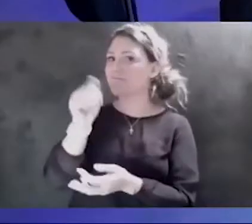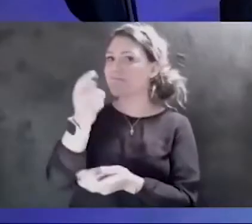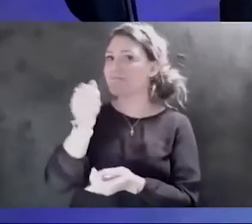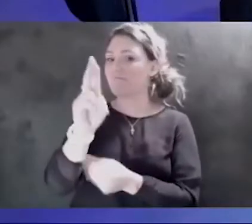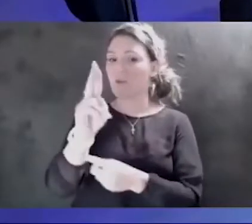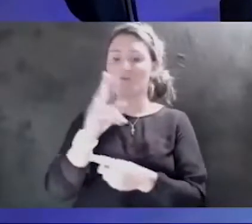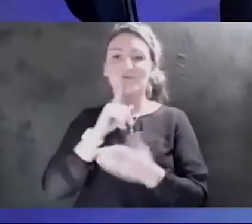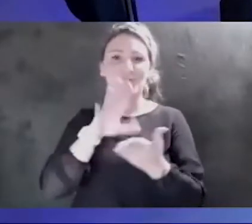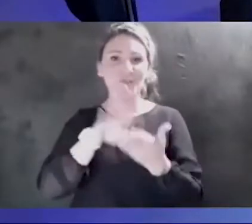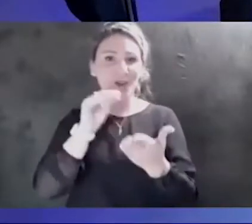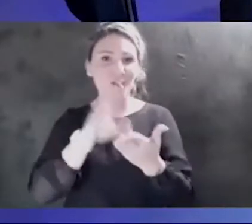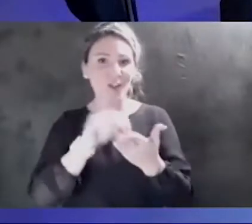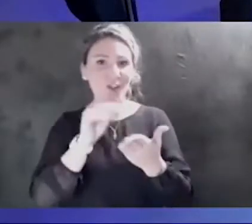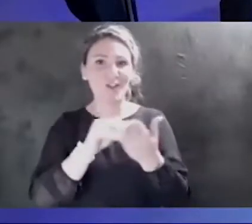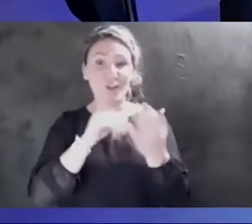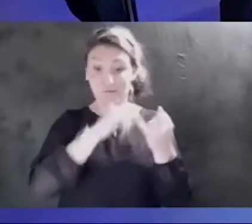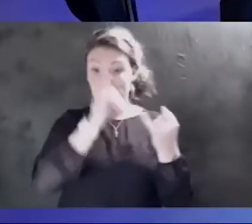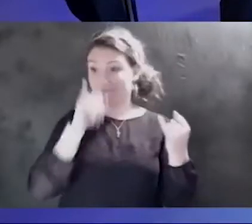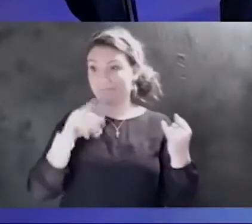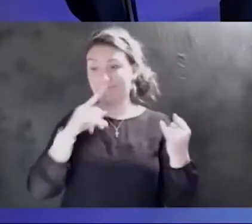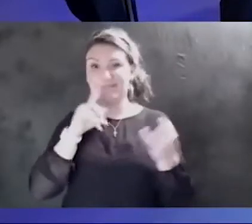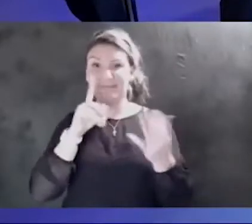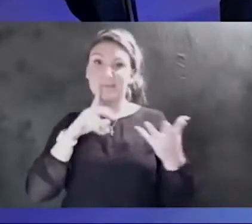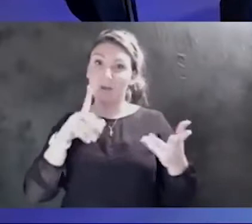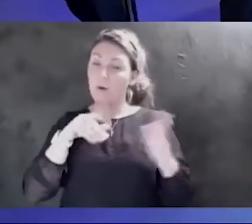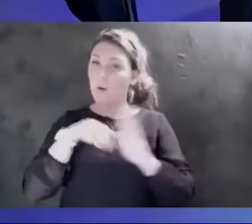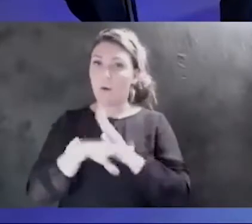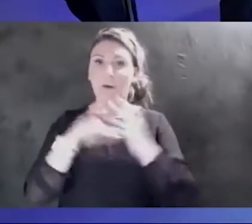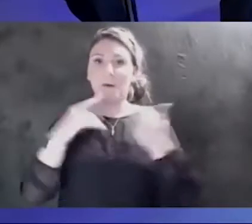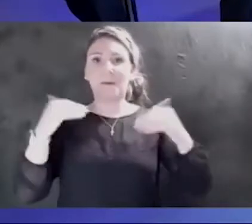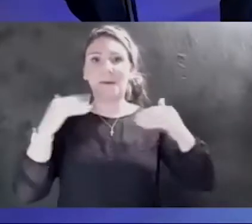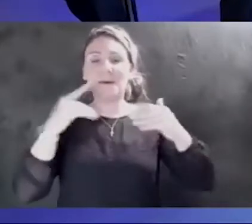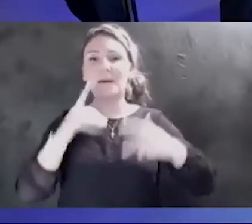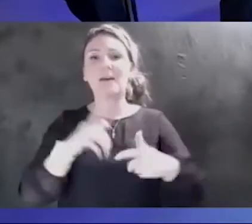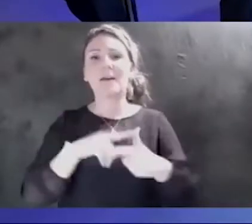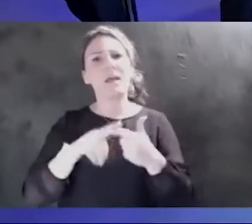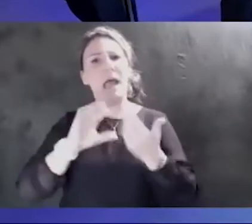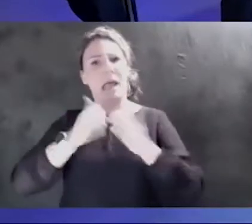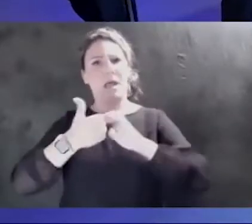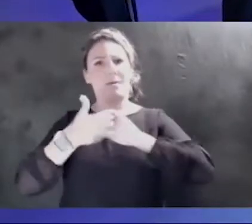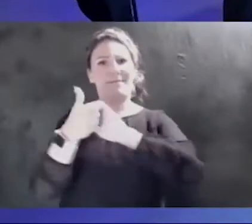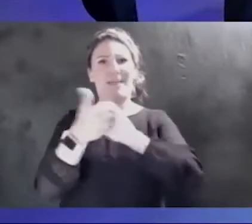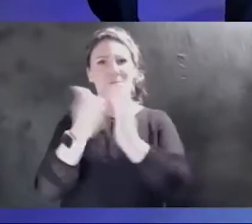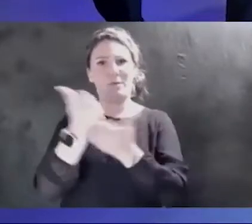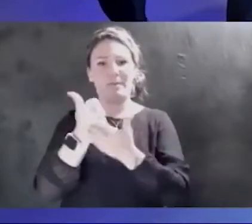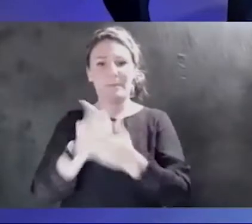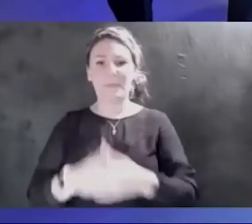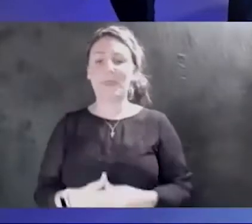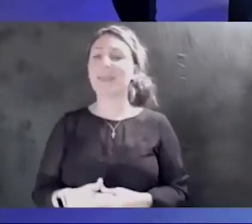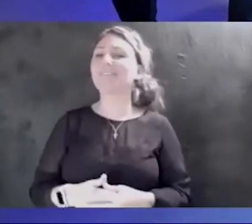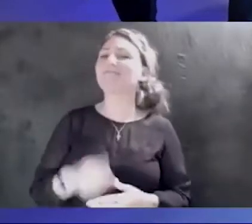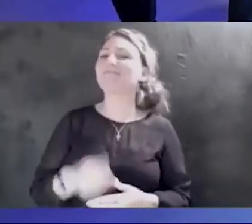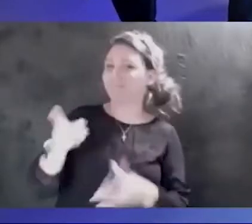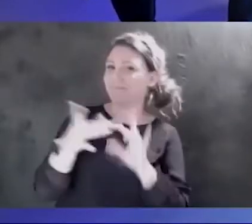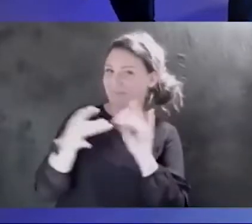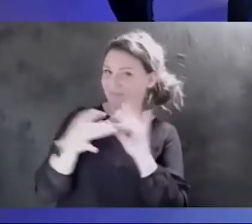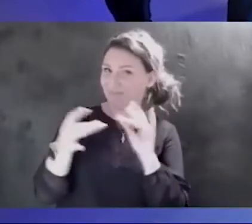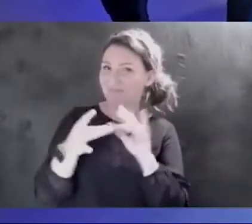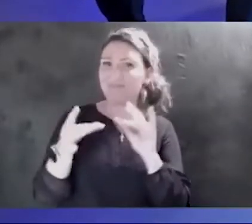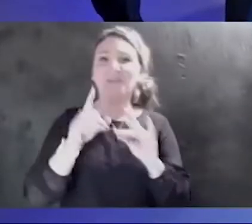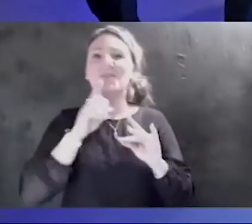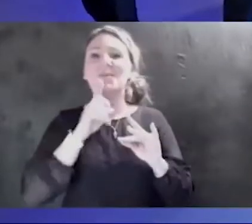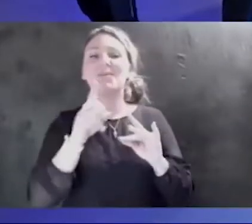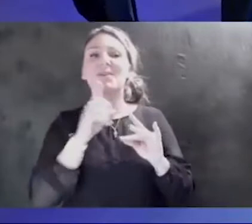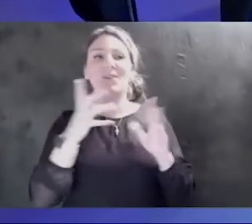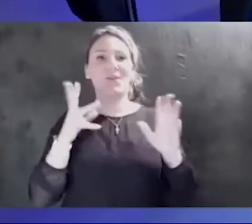this pandemic. How has the collaborative helped? Yeah, as Jodi mentioned, I think was really just already having a connection with a